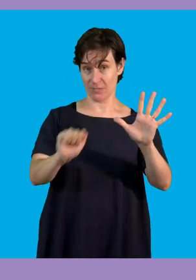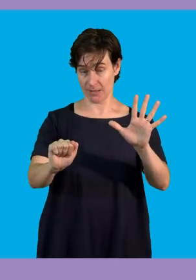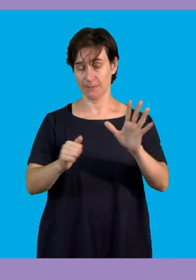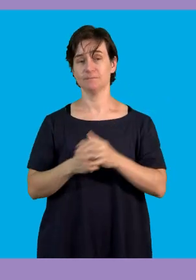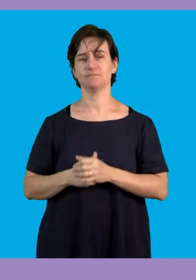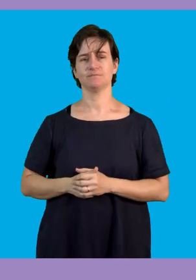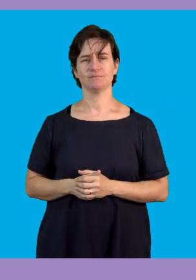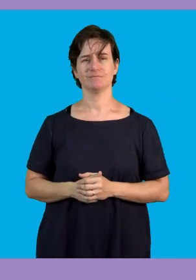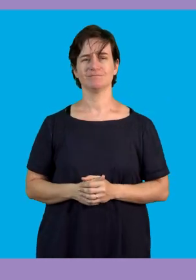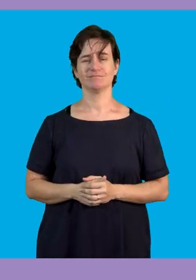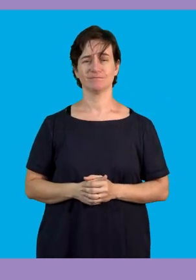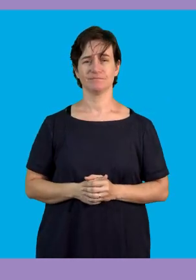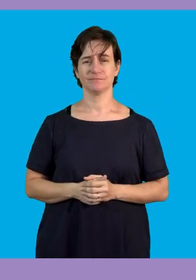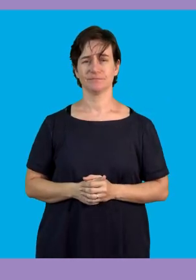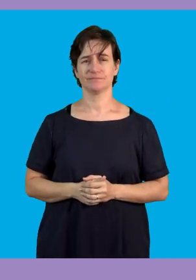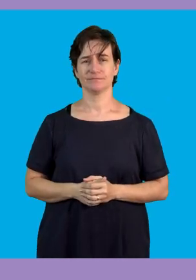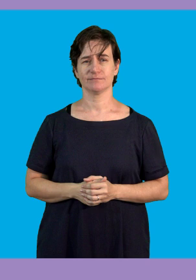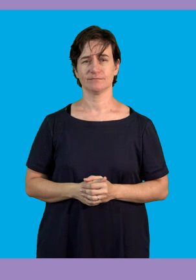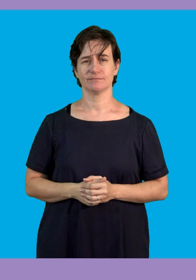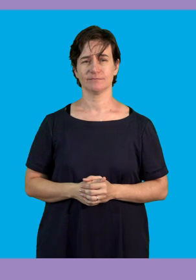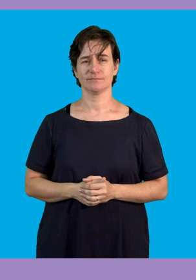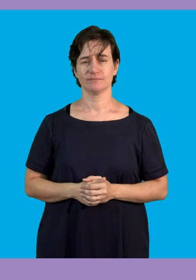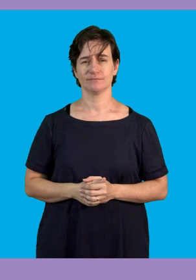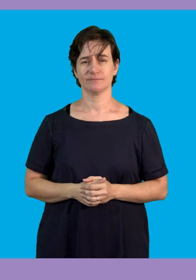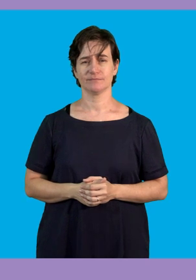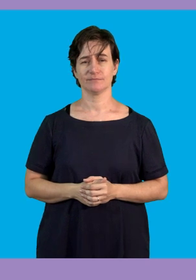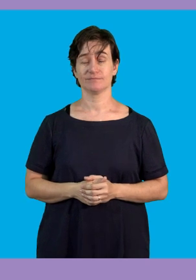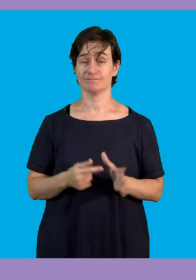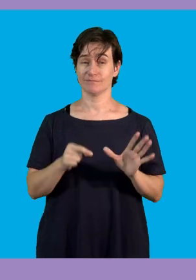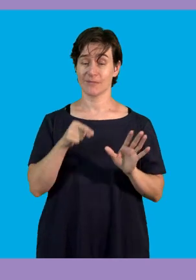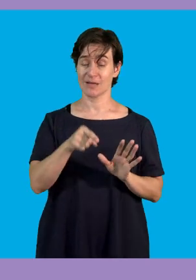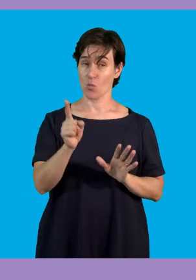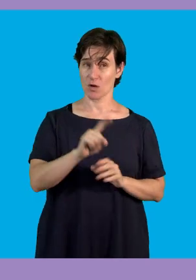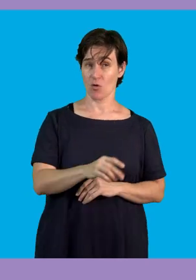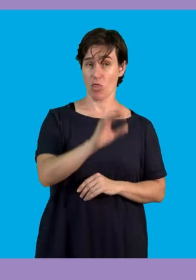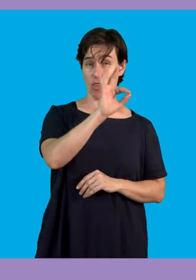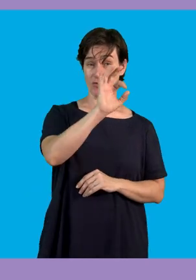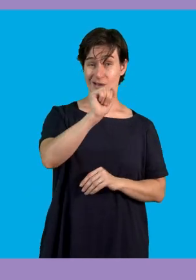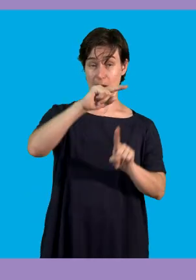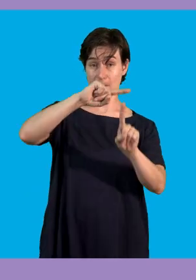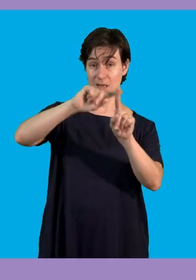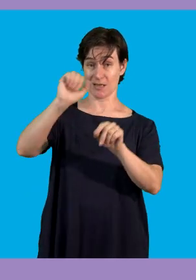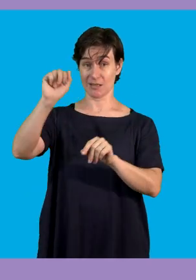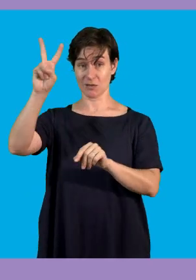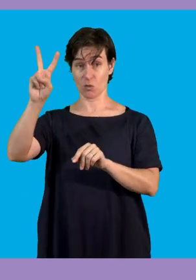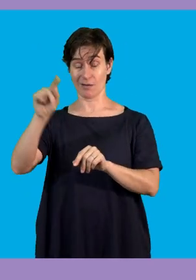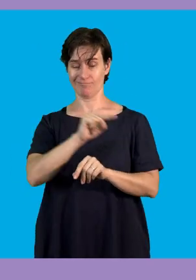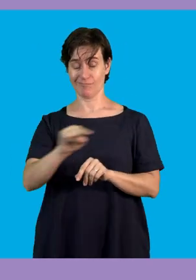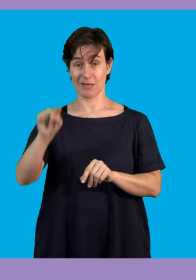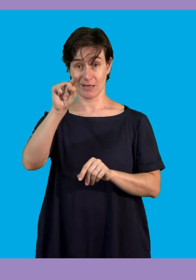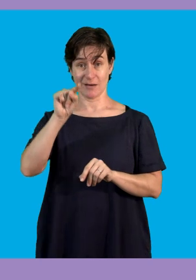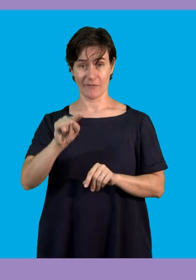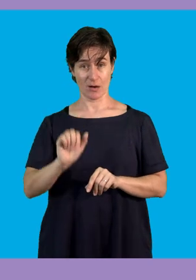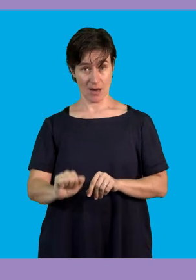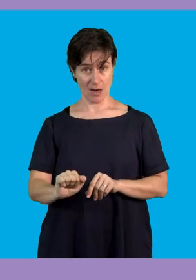says simplify. And the first part there is 3a plus a squared divided by